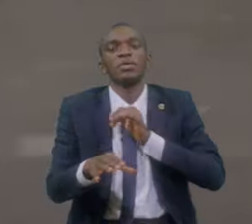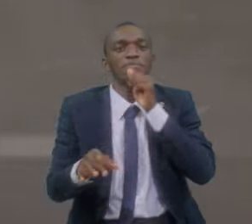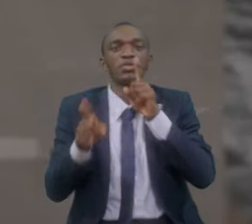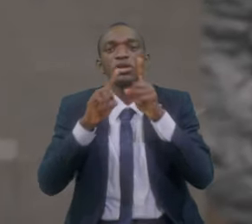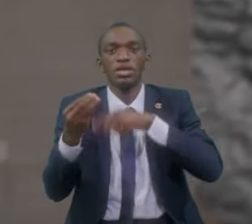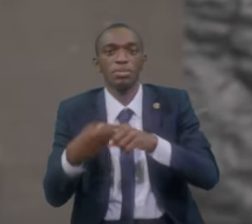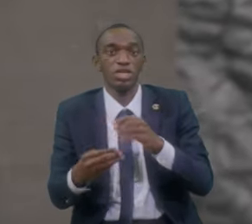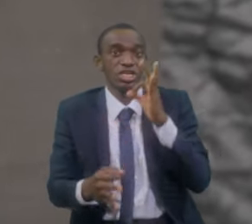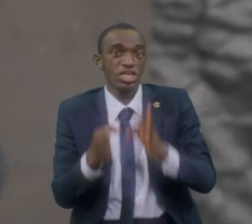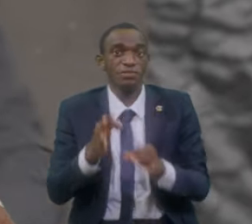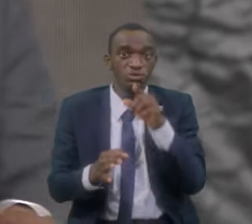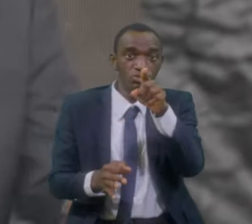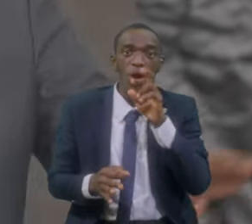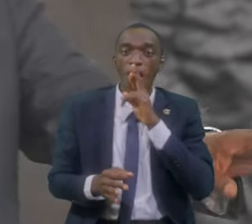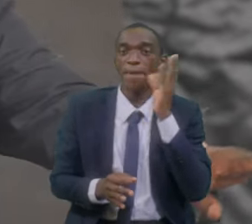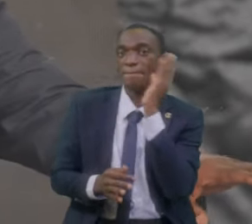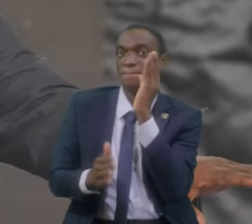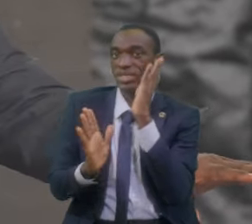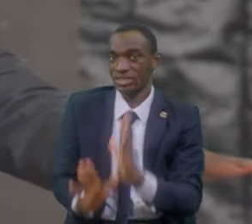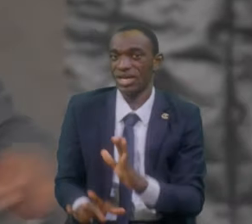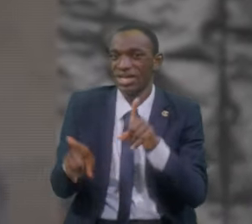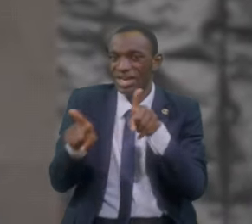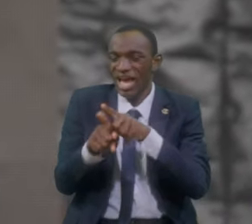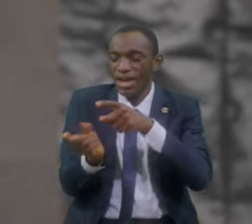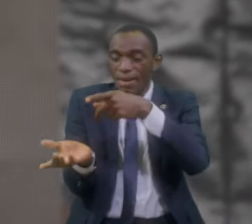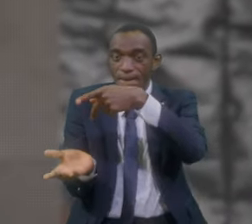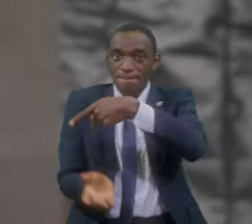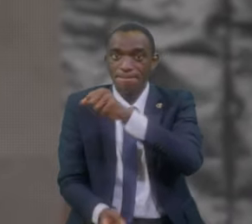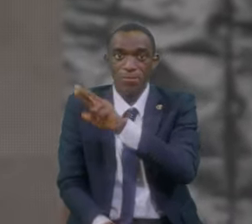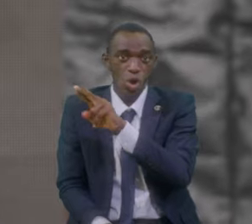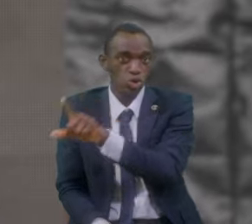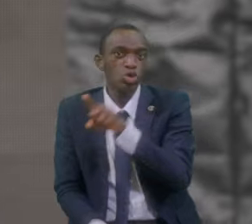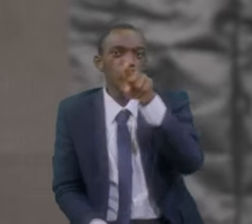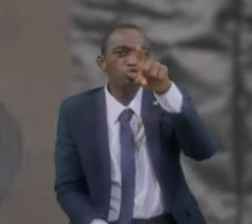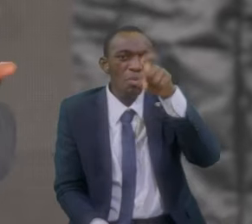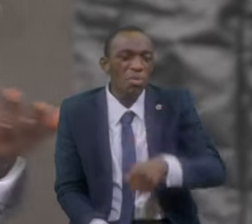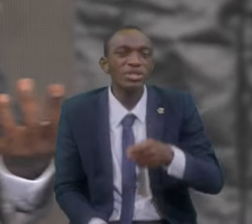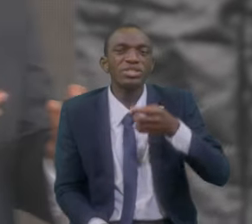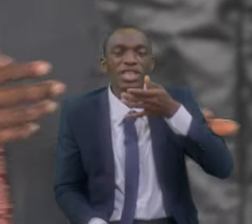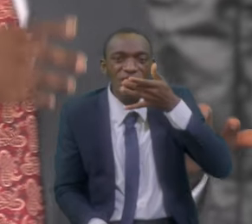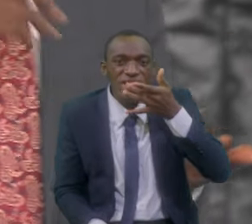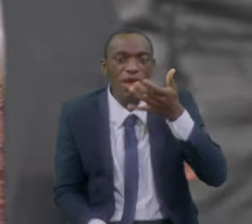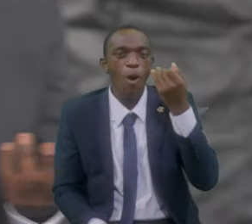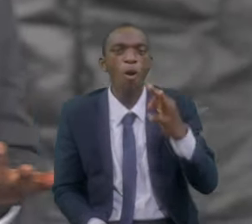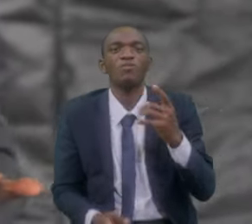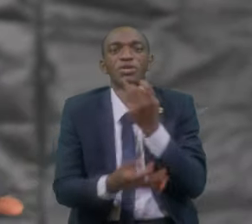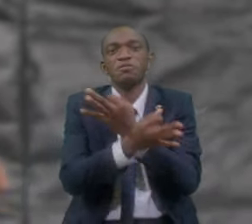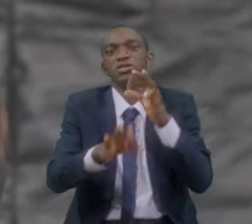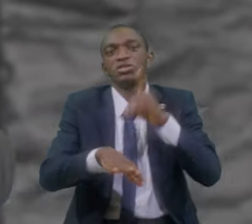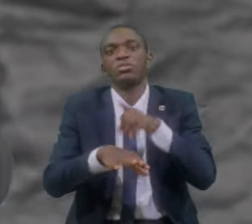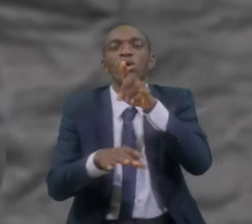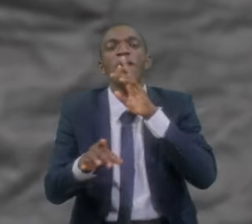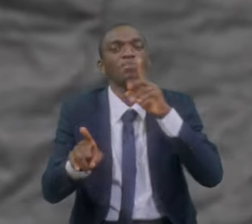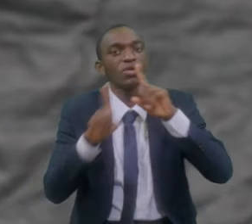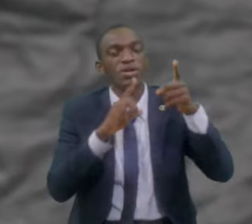Paul, you must taste of the freedom you are talking about. Are we saying that the